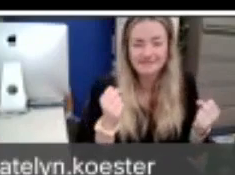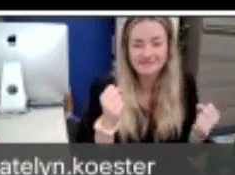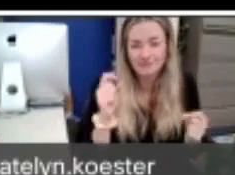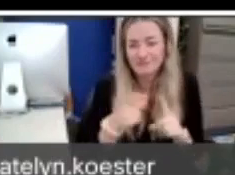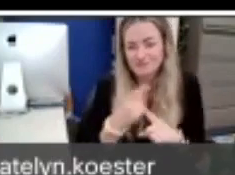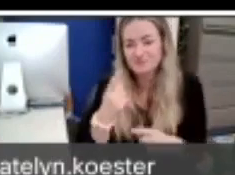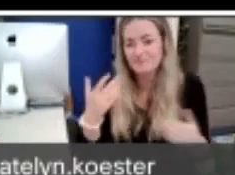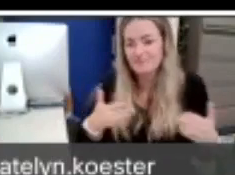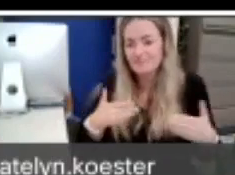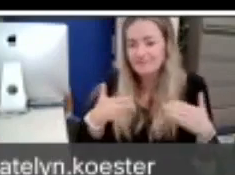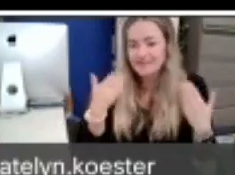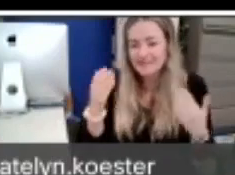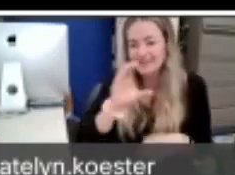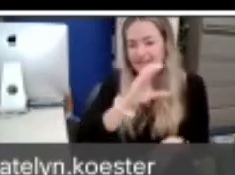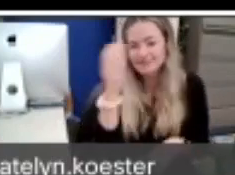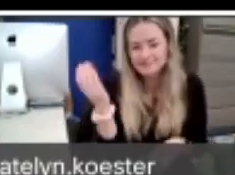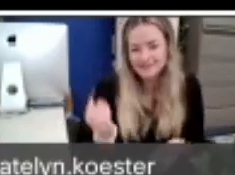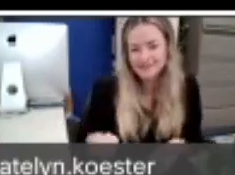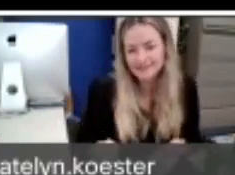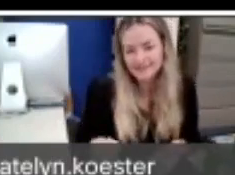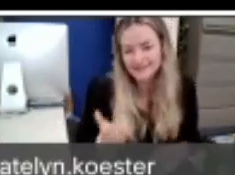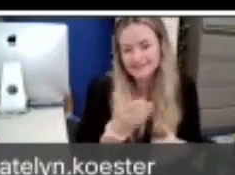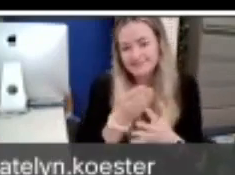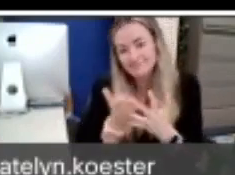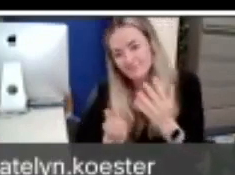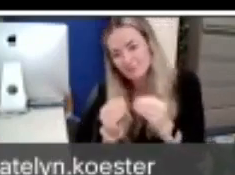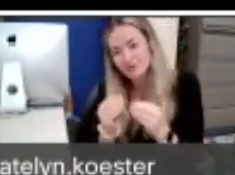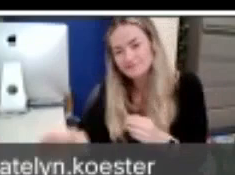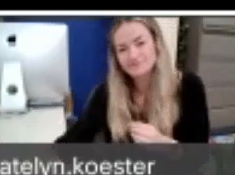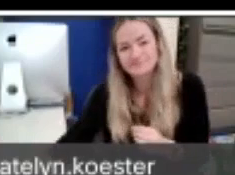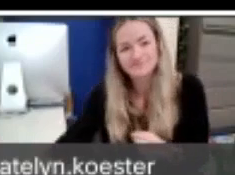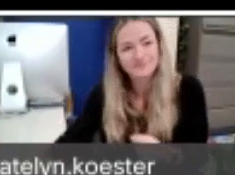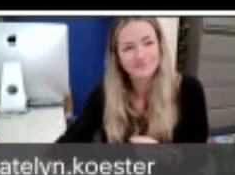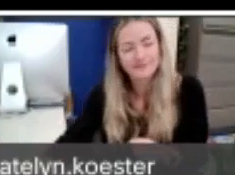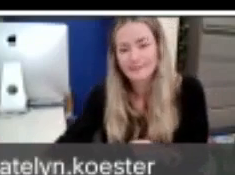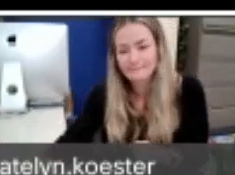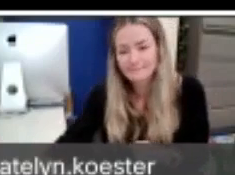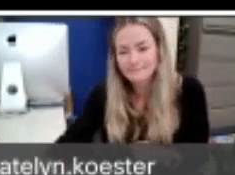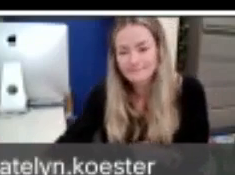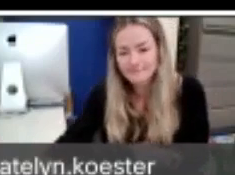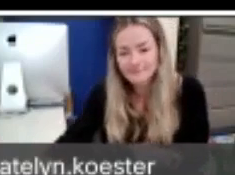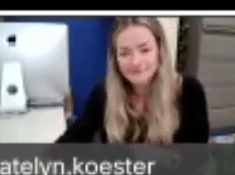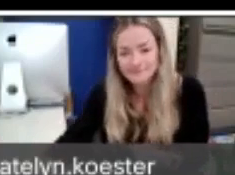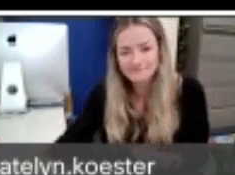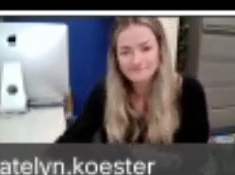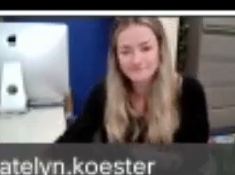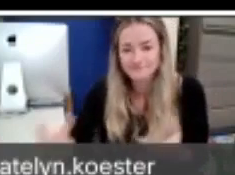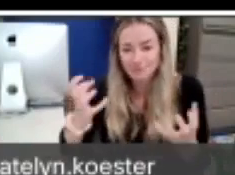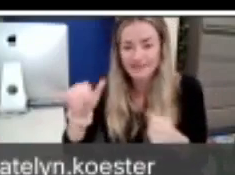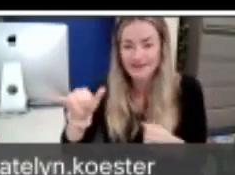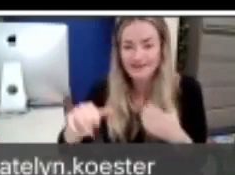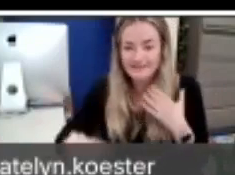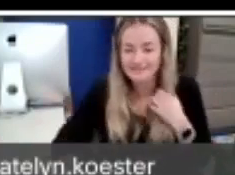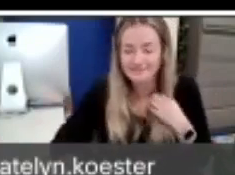Sure. I can teach you the different holiday signs. Right, since I mean, you just learned Merry Christmas, there's more.